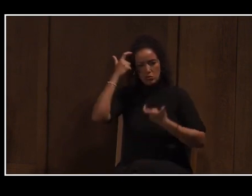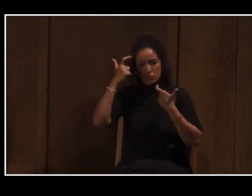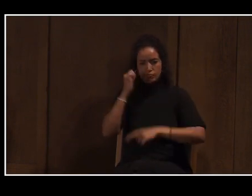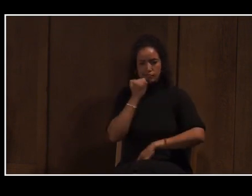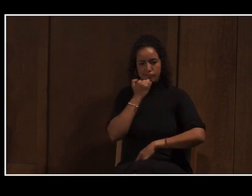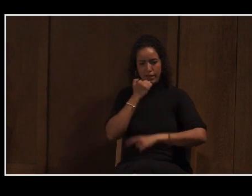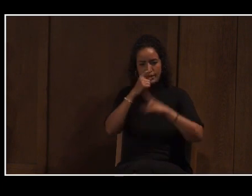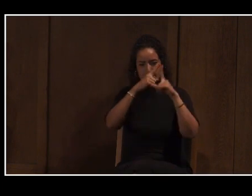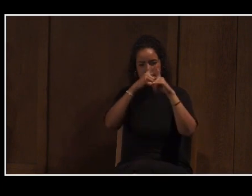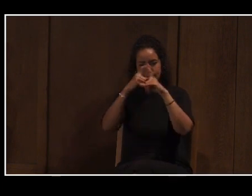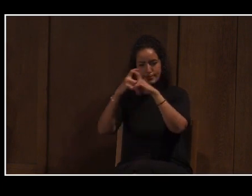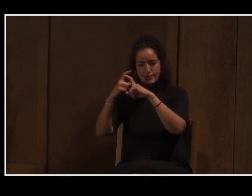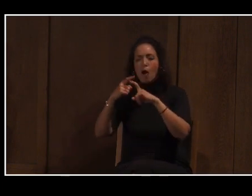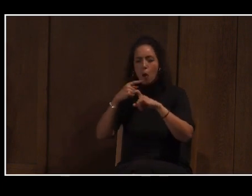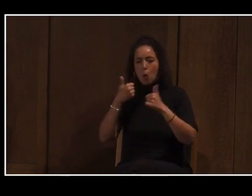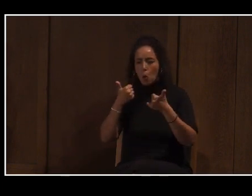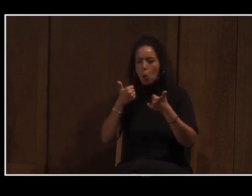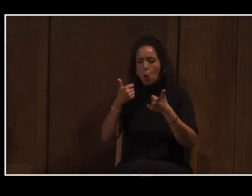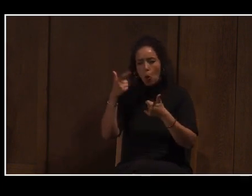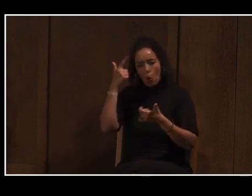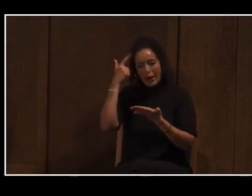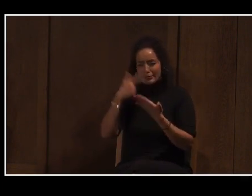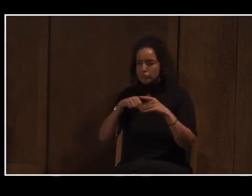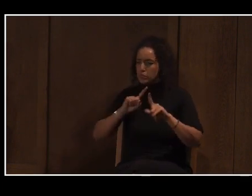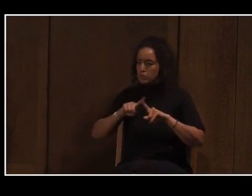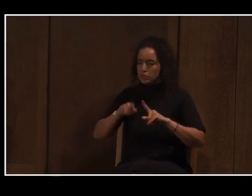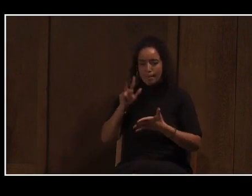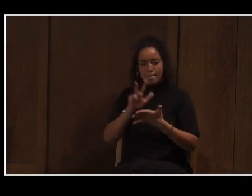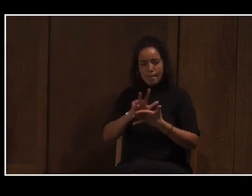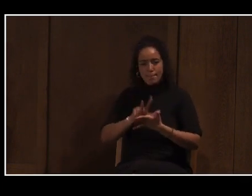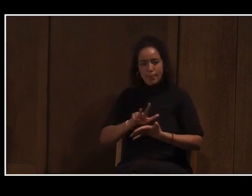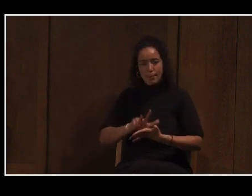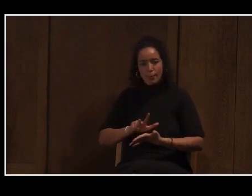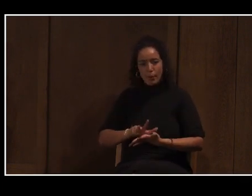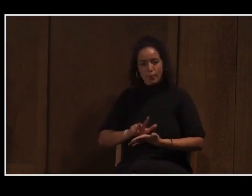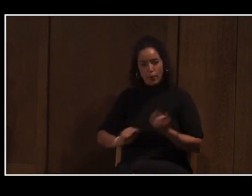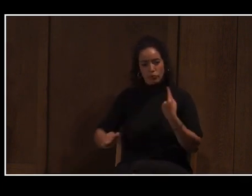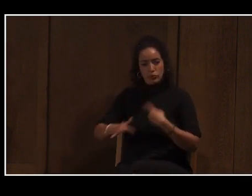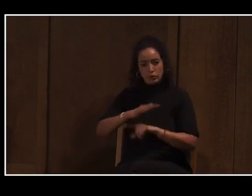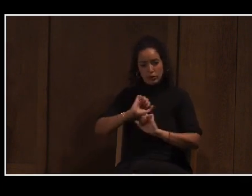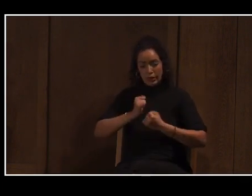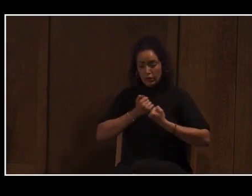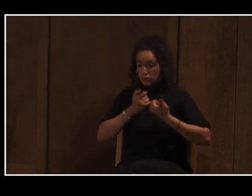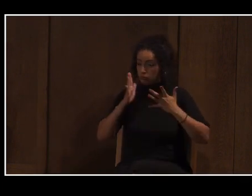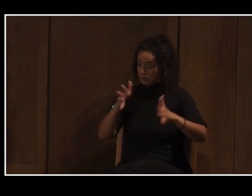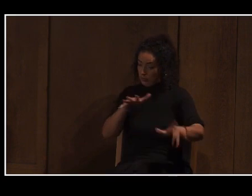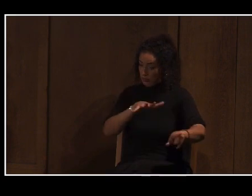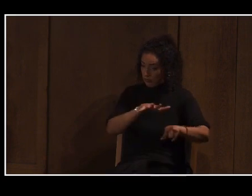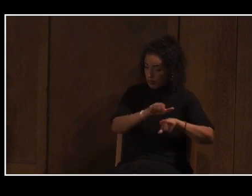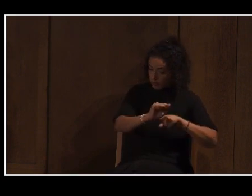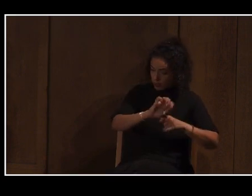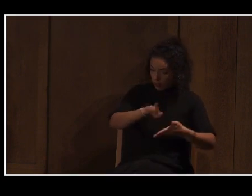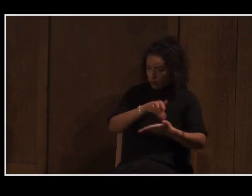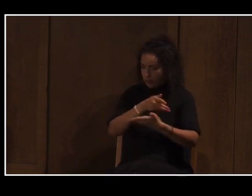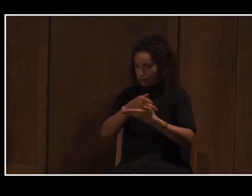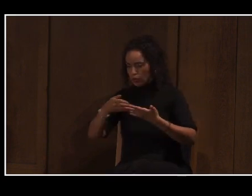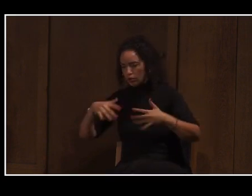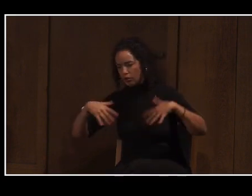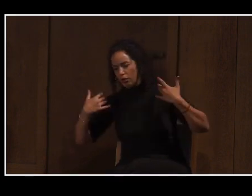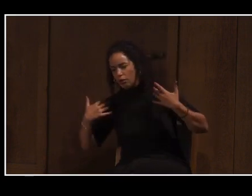all. But as I was talking with David over the break, and this is where I think culture and poetry has so much to speak